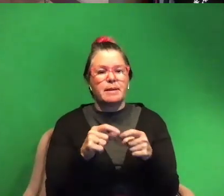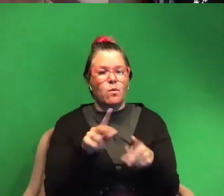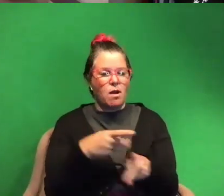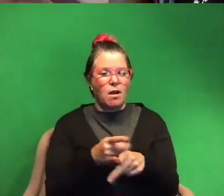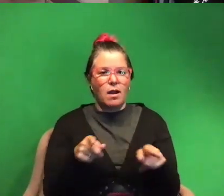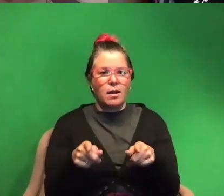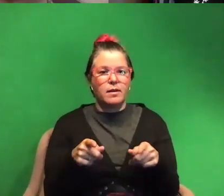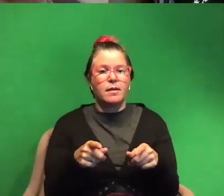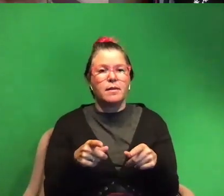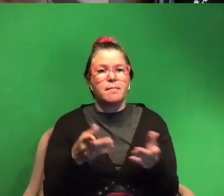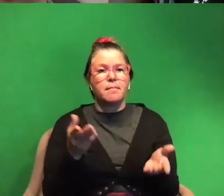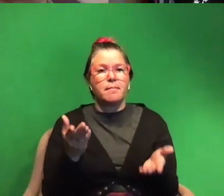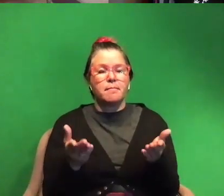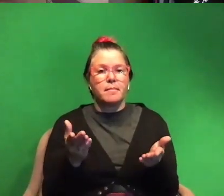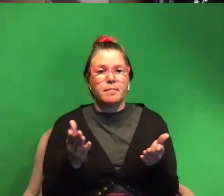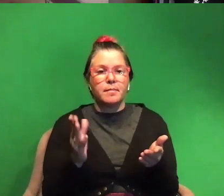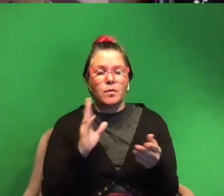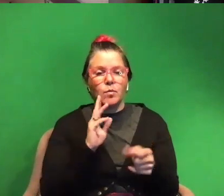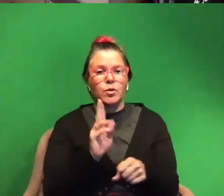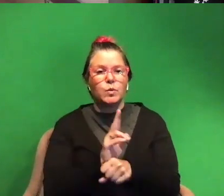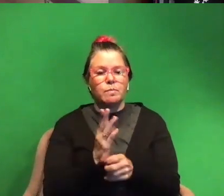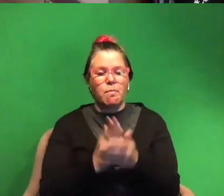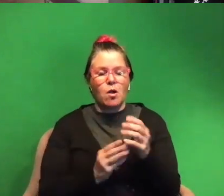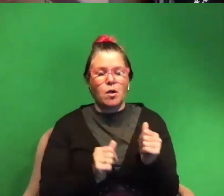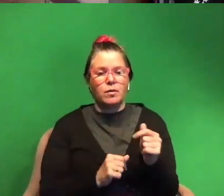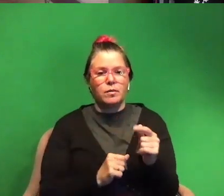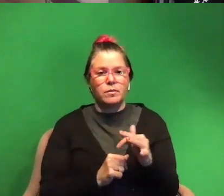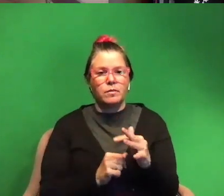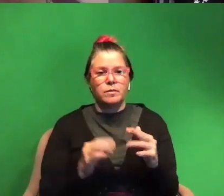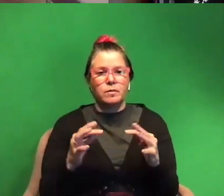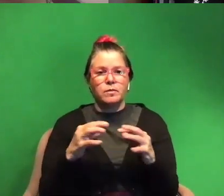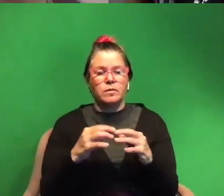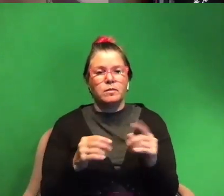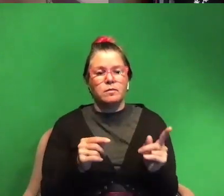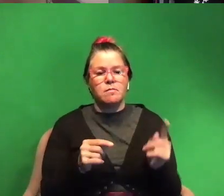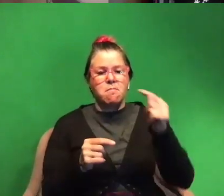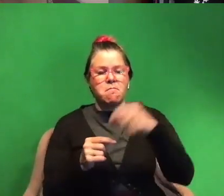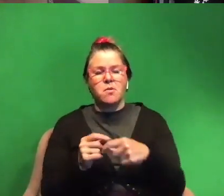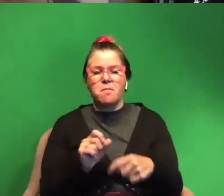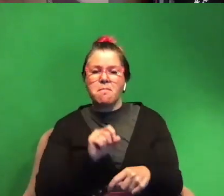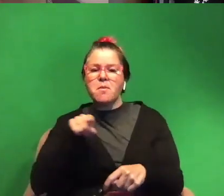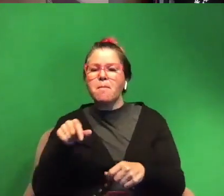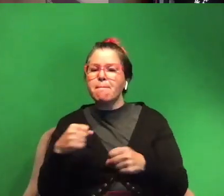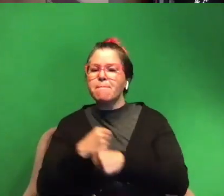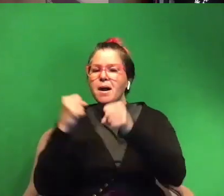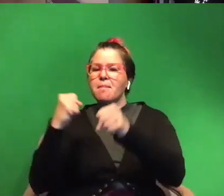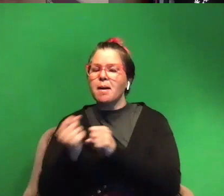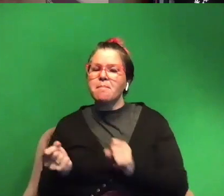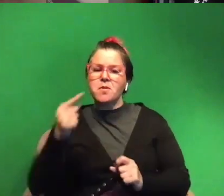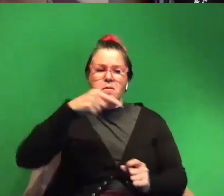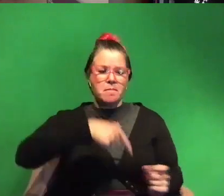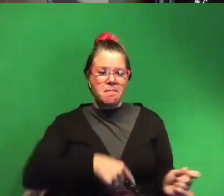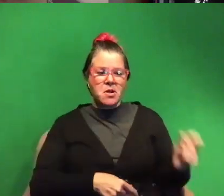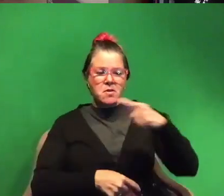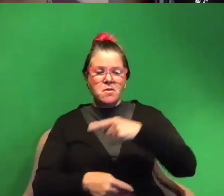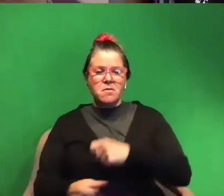might actually use part of their polyp to create these kind of enzyme bombs. They're going to shoot over from one colony to the other one